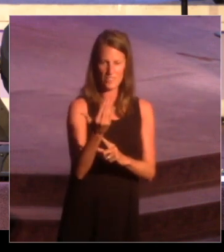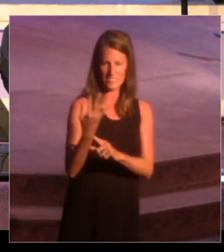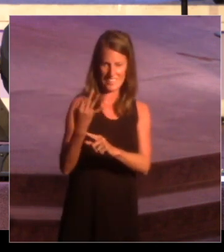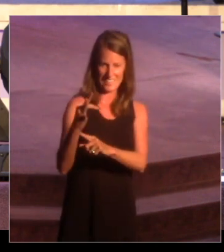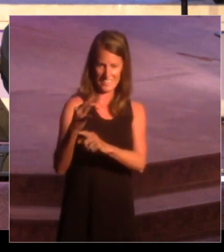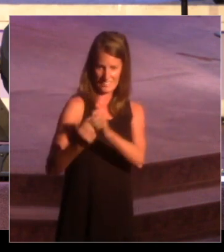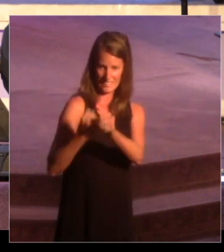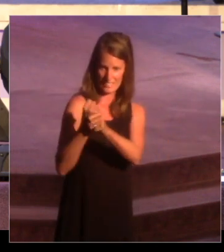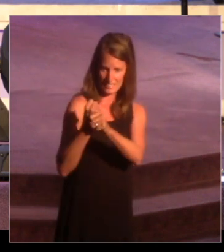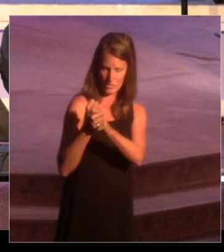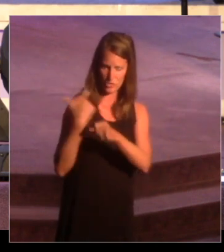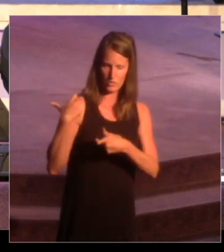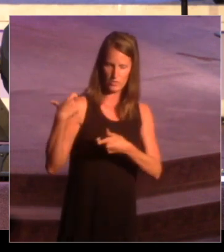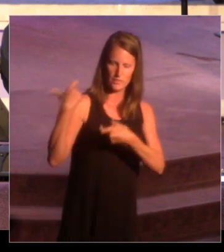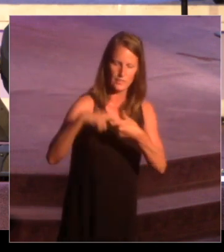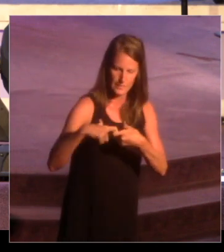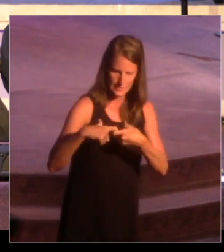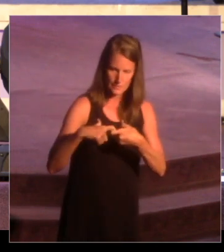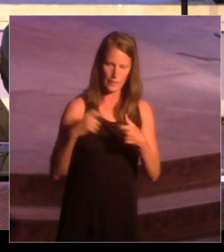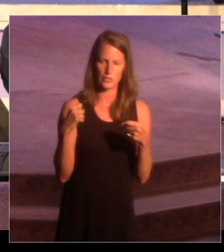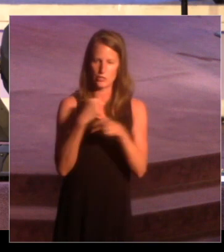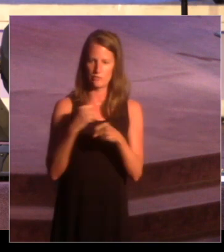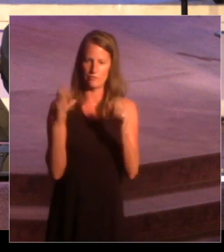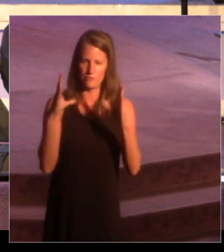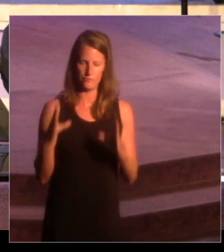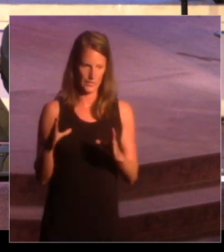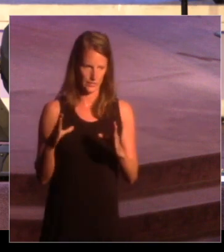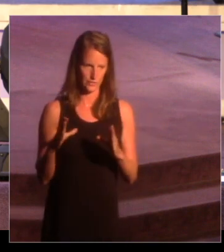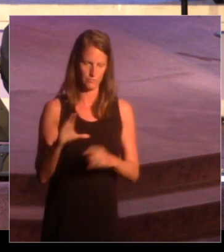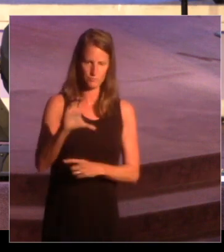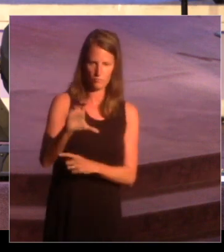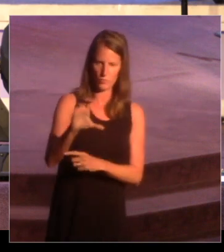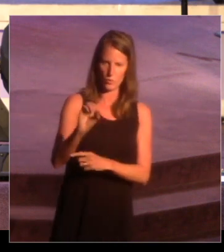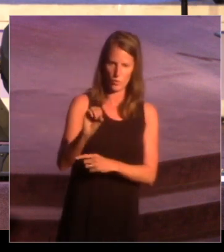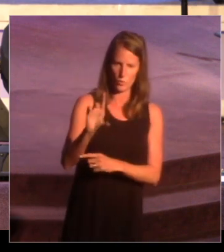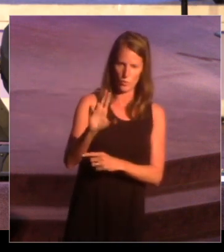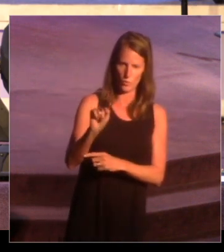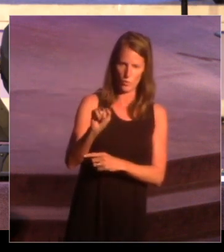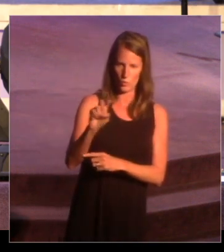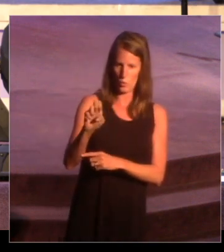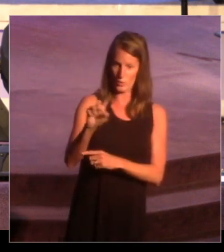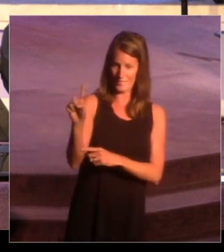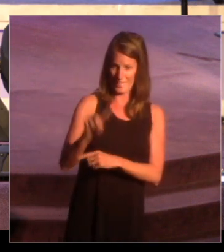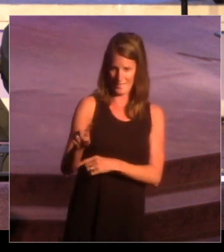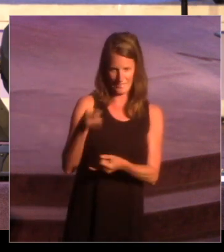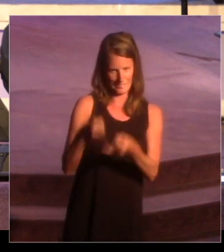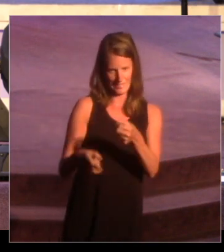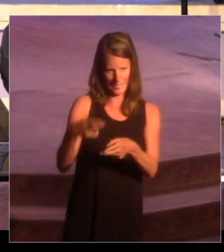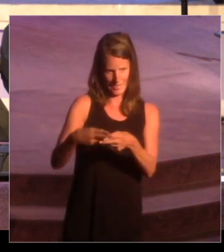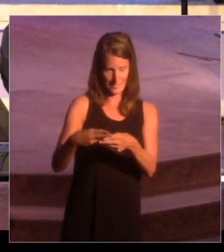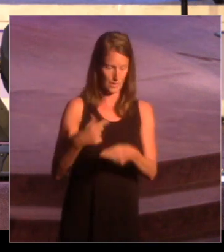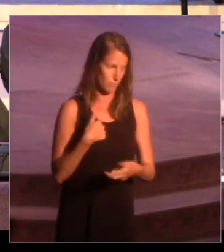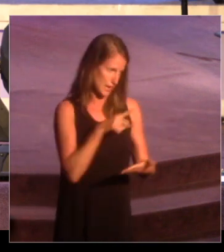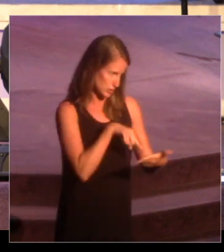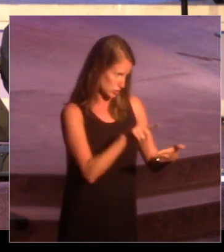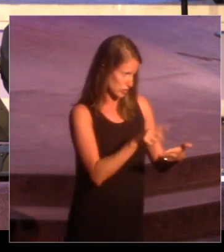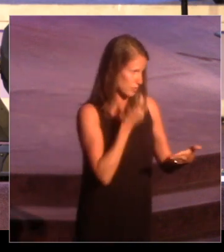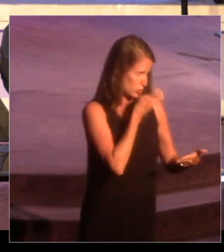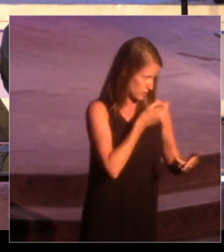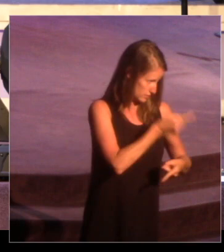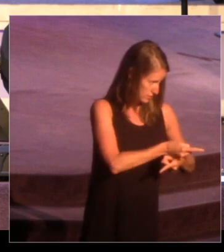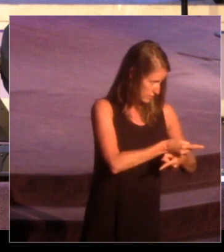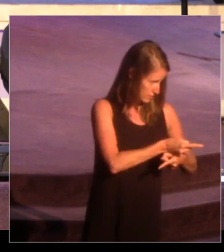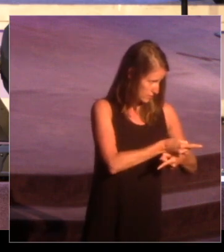1519, Spanish conquistador, Hernan Cortez. I checked that pronunciation, Pastor Abner, before I got started. So that's how you